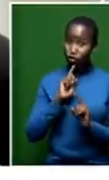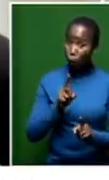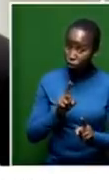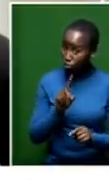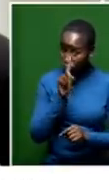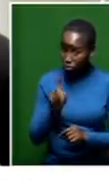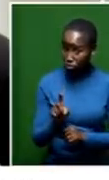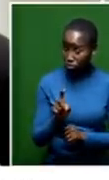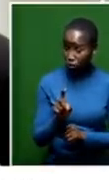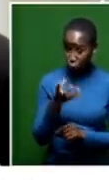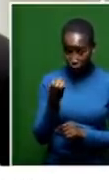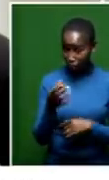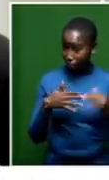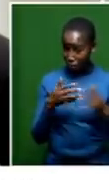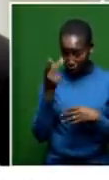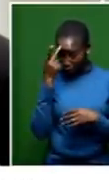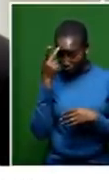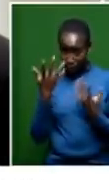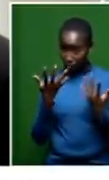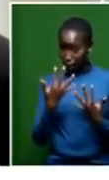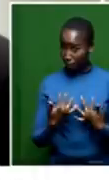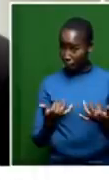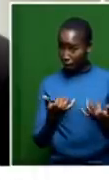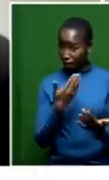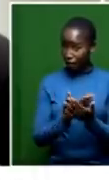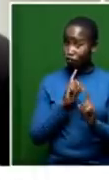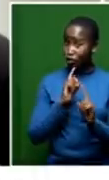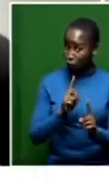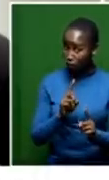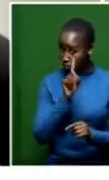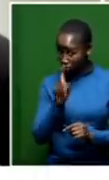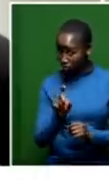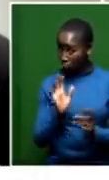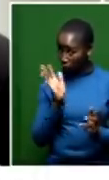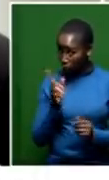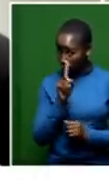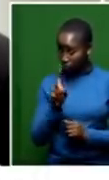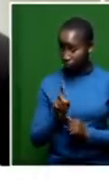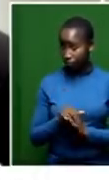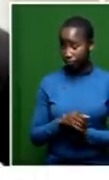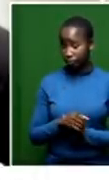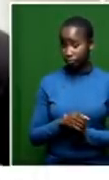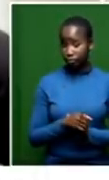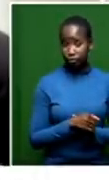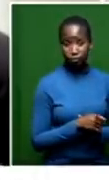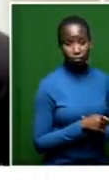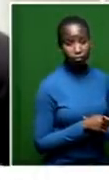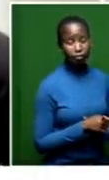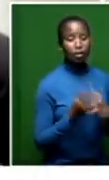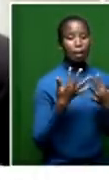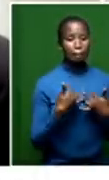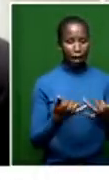knowledge at this point, Mr. Dyantyi, whether Parliament will be responding? of course, Parliament